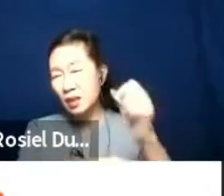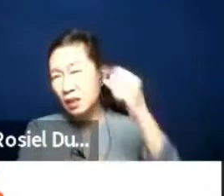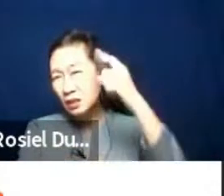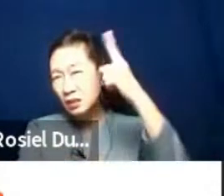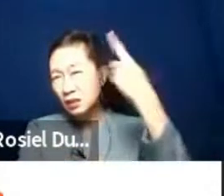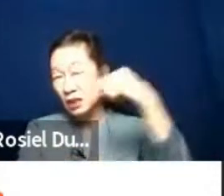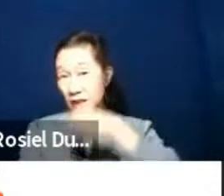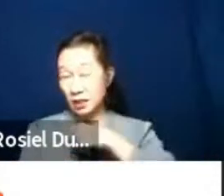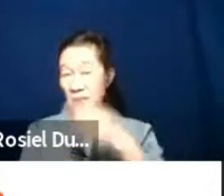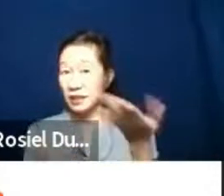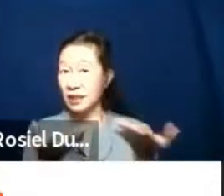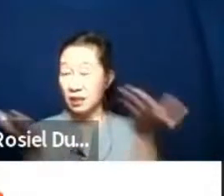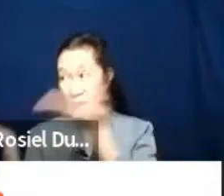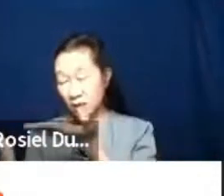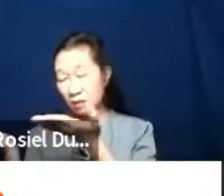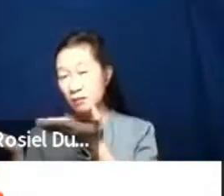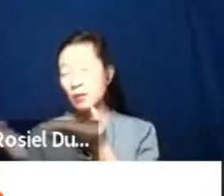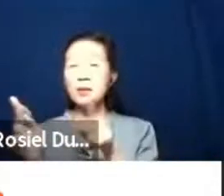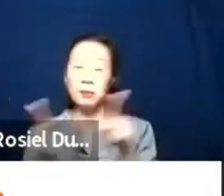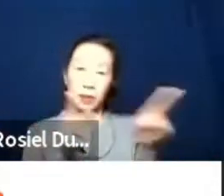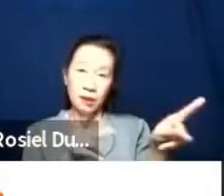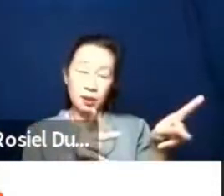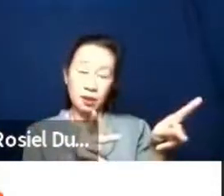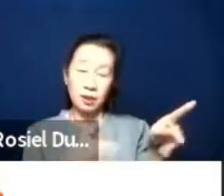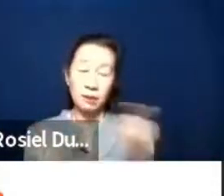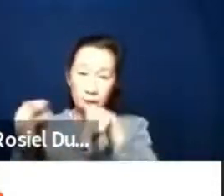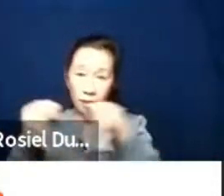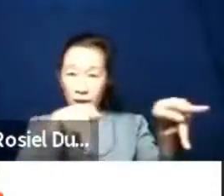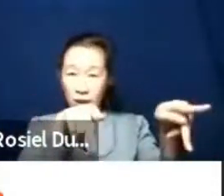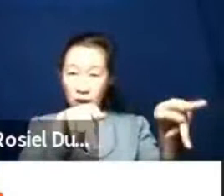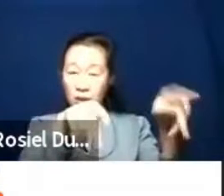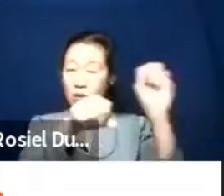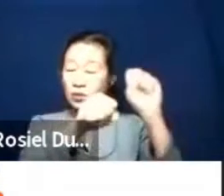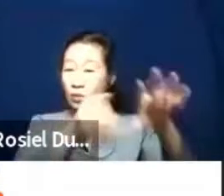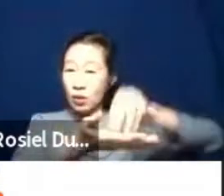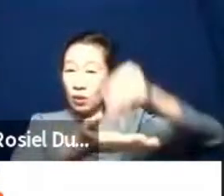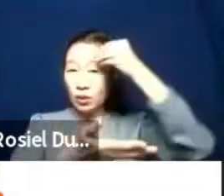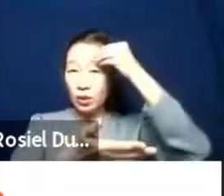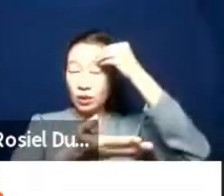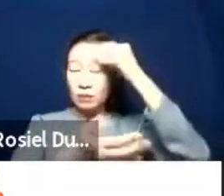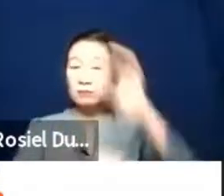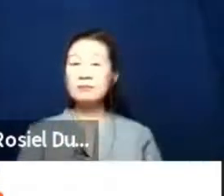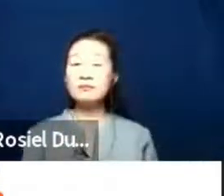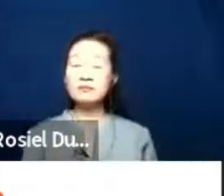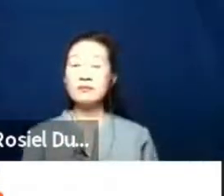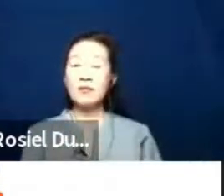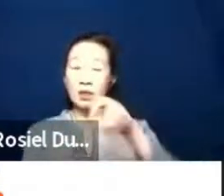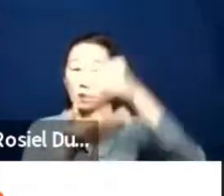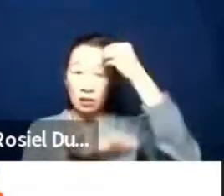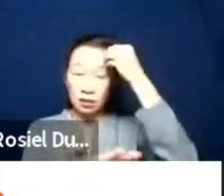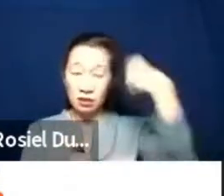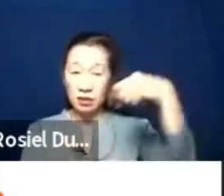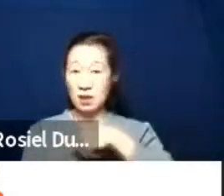understanding natin dito is paghahanda, no? Para matuto tayo ng